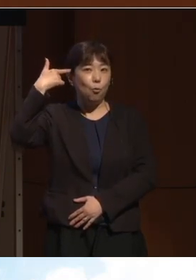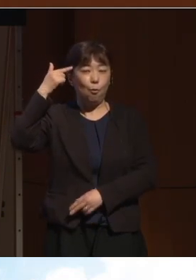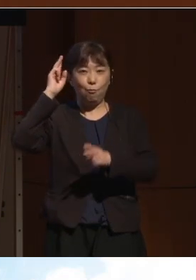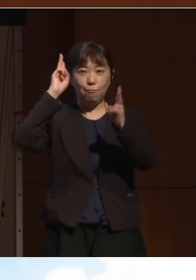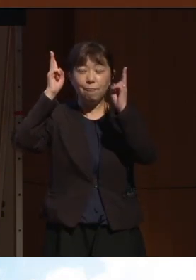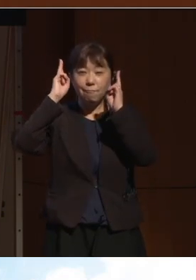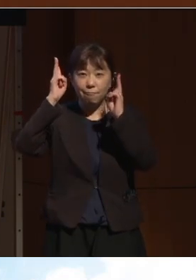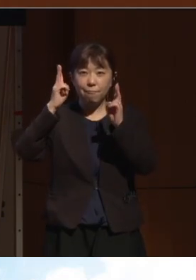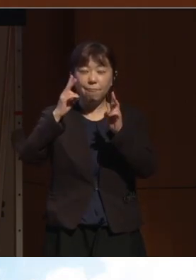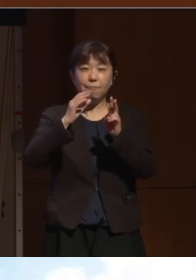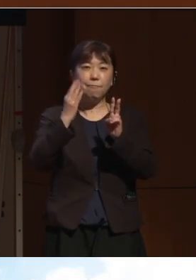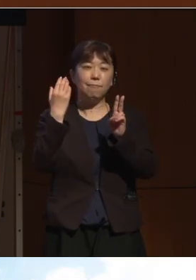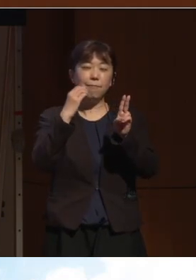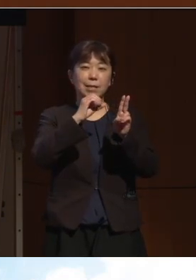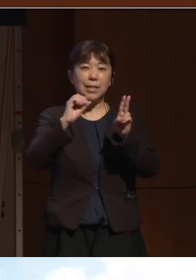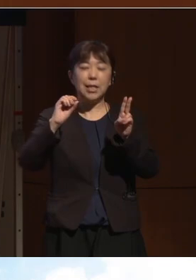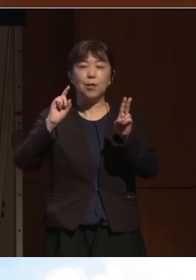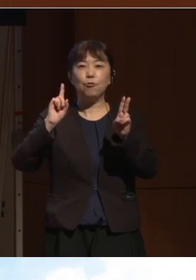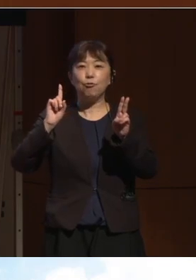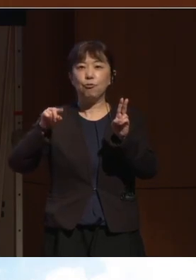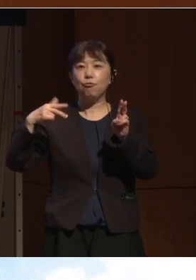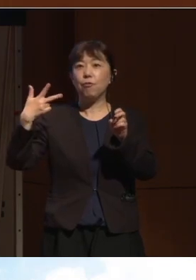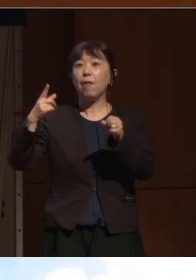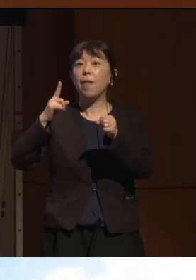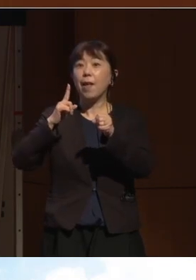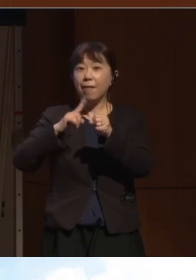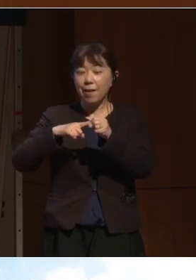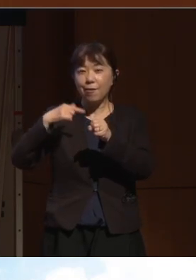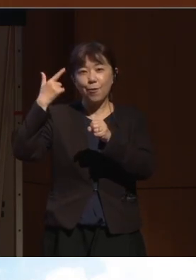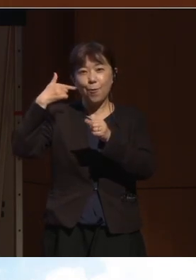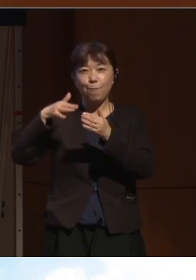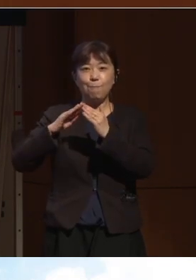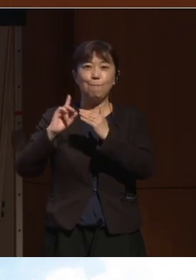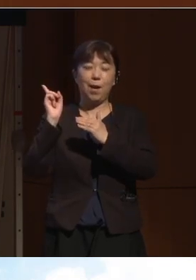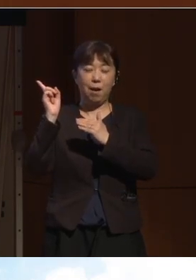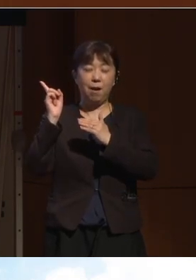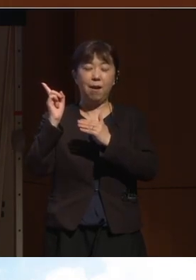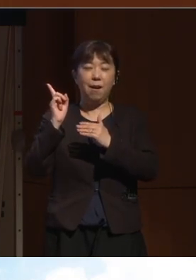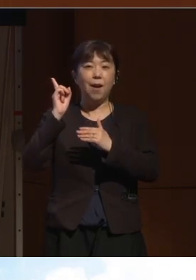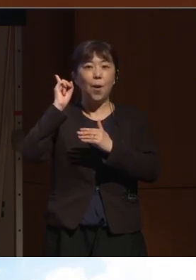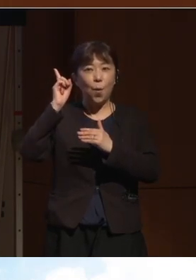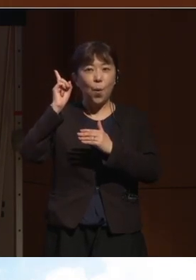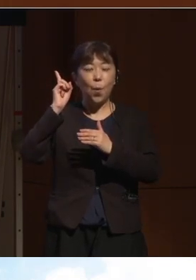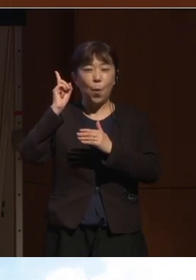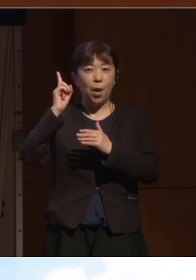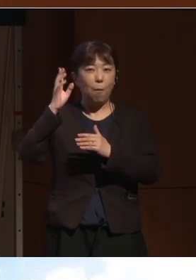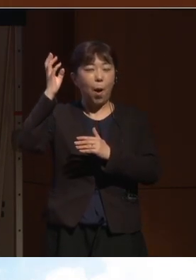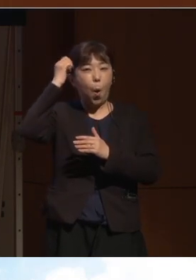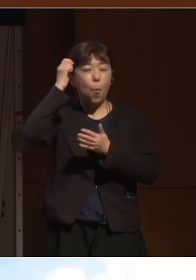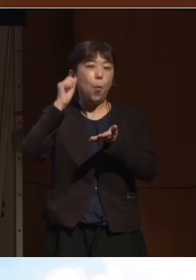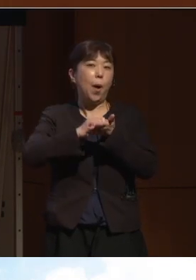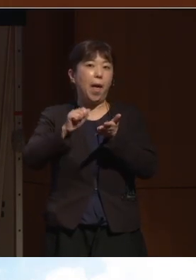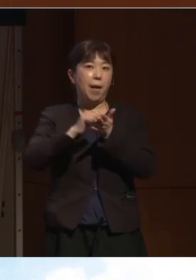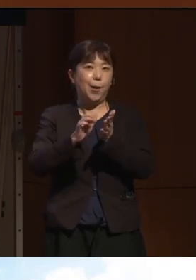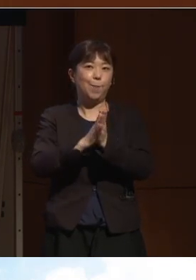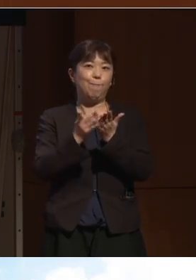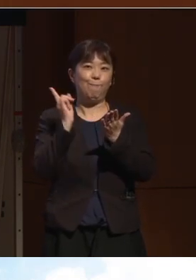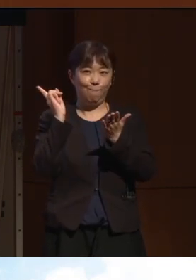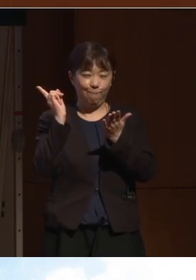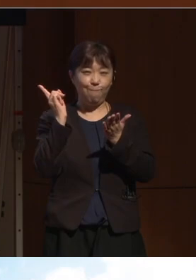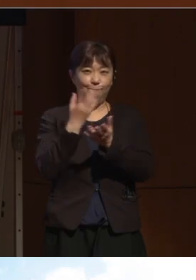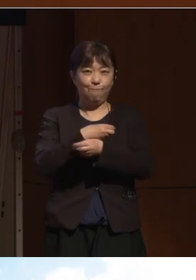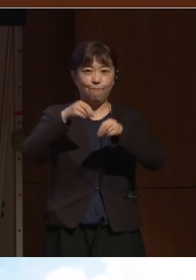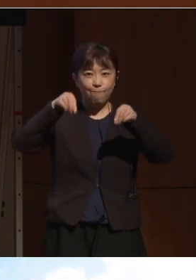The Memorandum of Cooperation, which I mentioned earlier on, has just been renewed, found desire to strengthen our links in